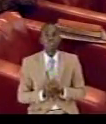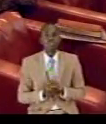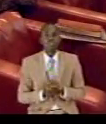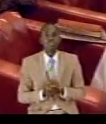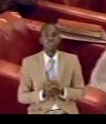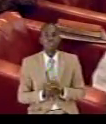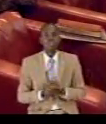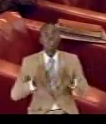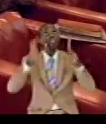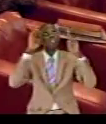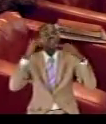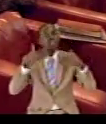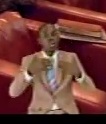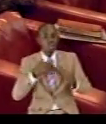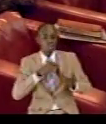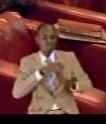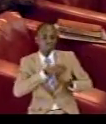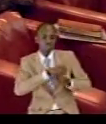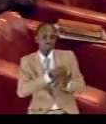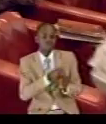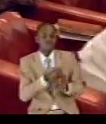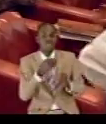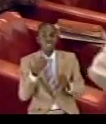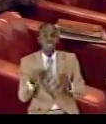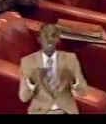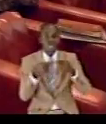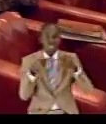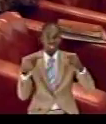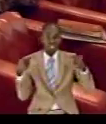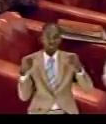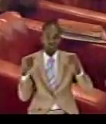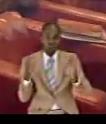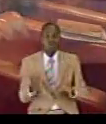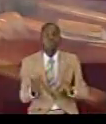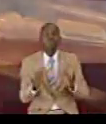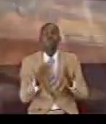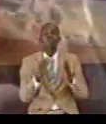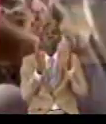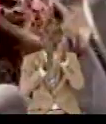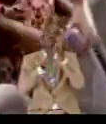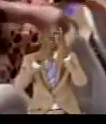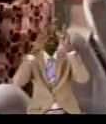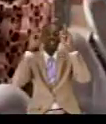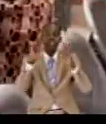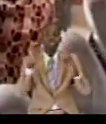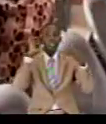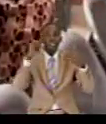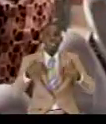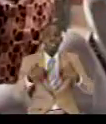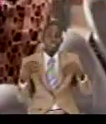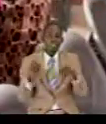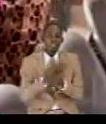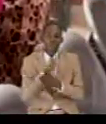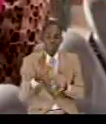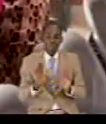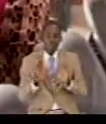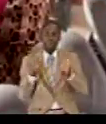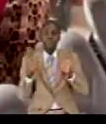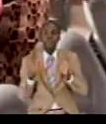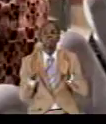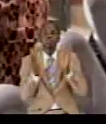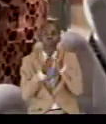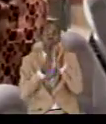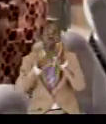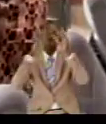He has crushed the enemy. Praise him. He has taken your fears away. Praise him.